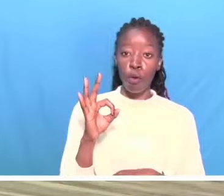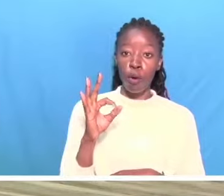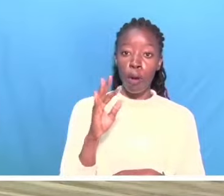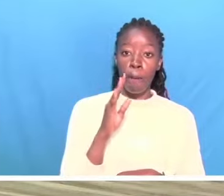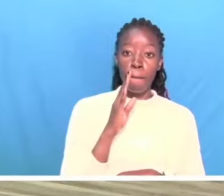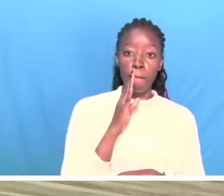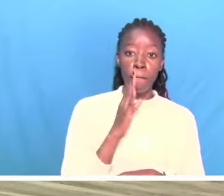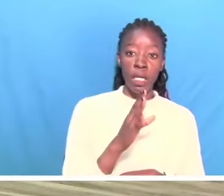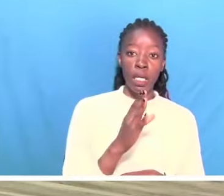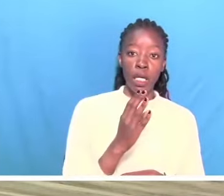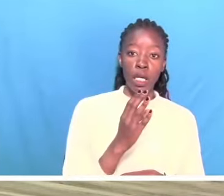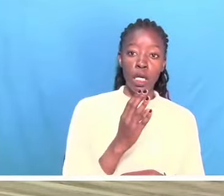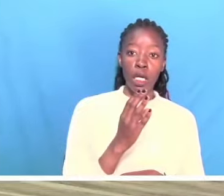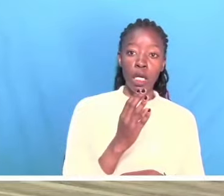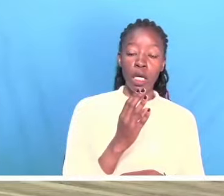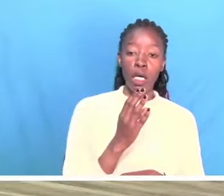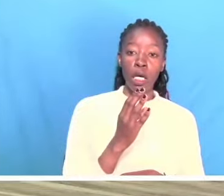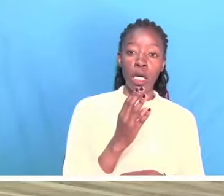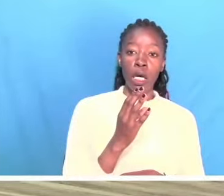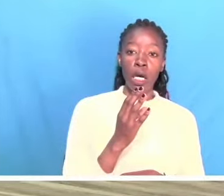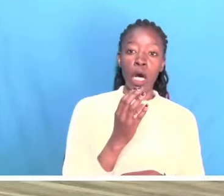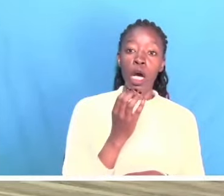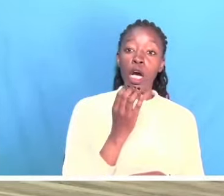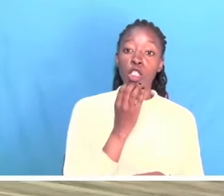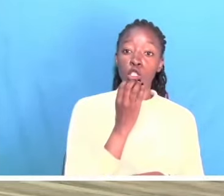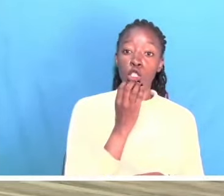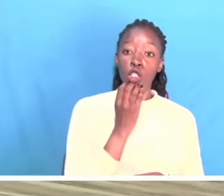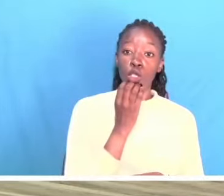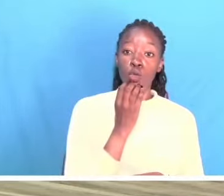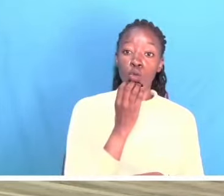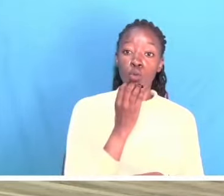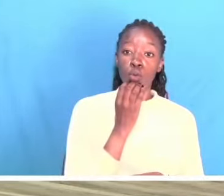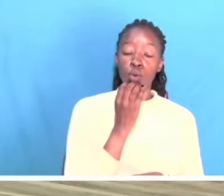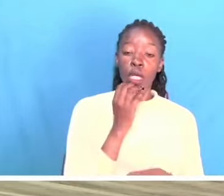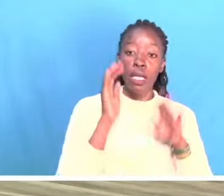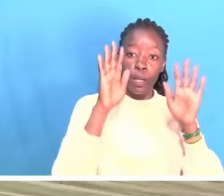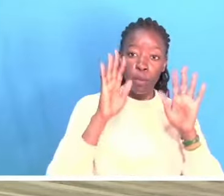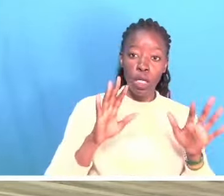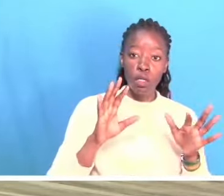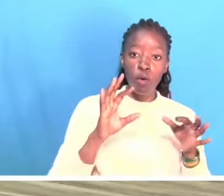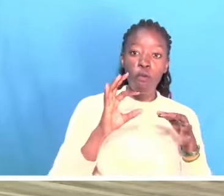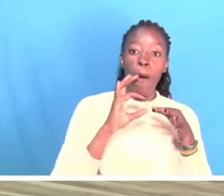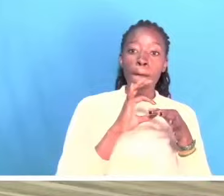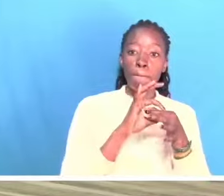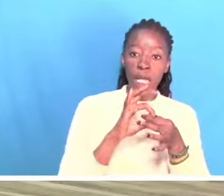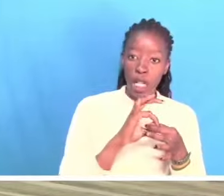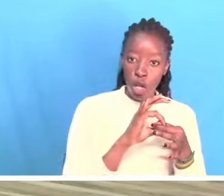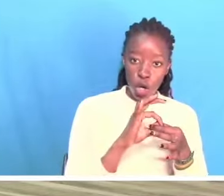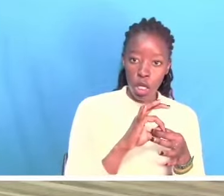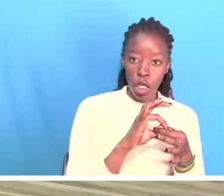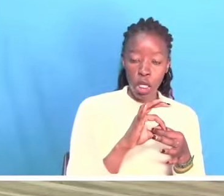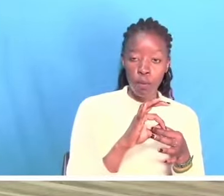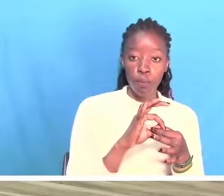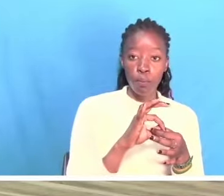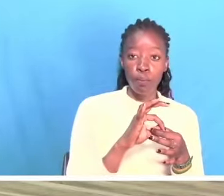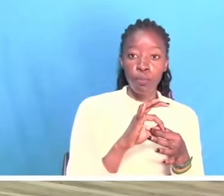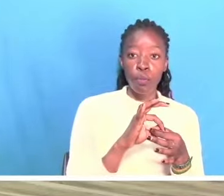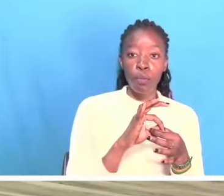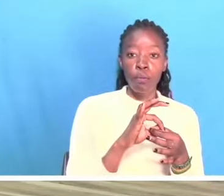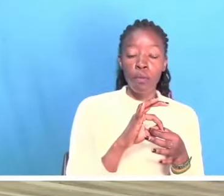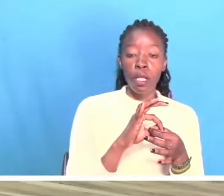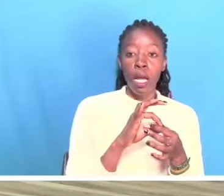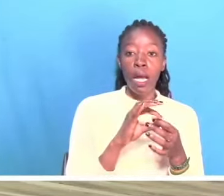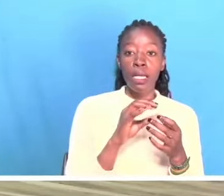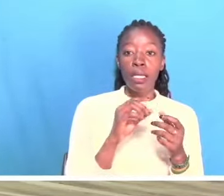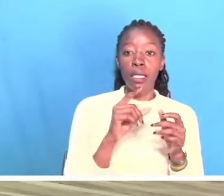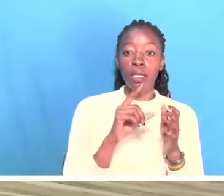a Jew, or the importance of belonging. And finally, we look at the value of